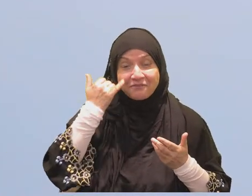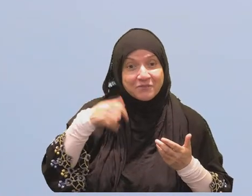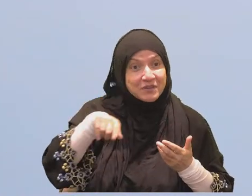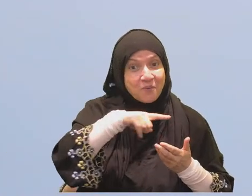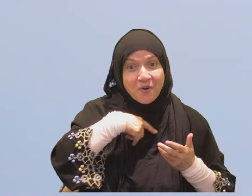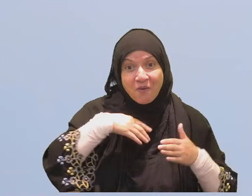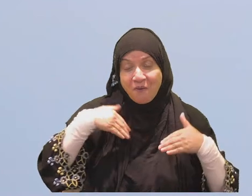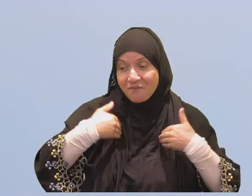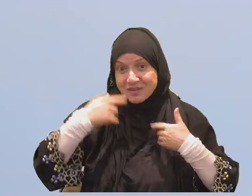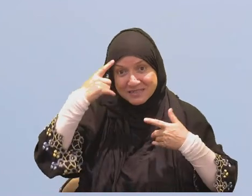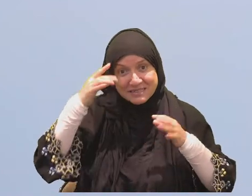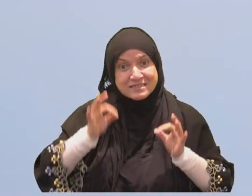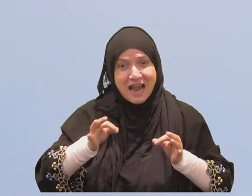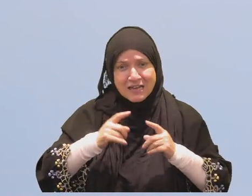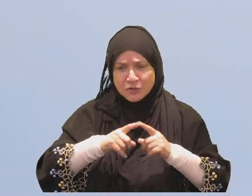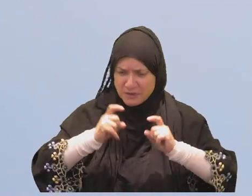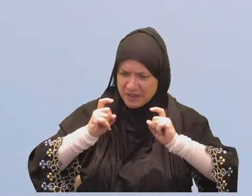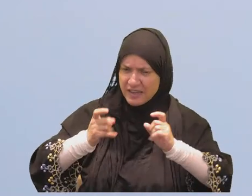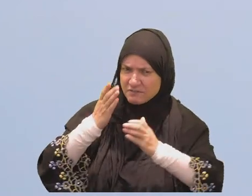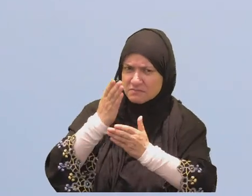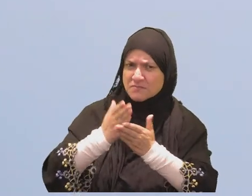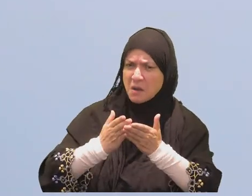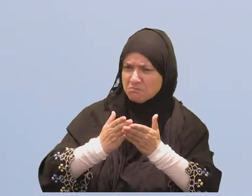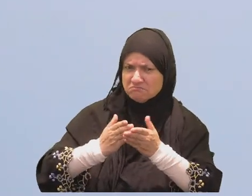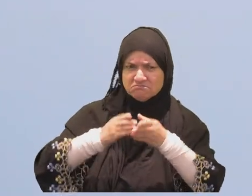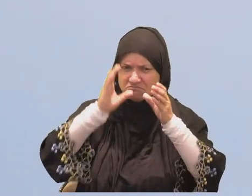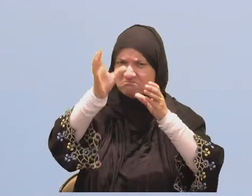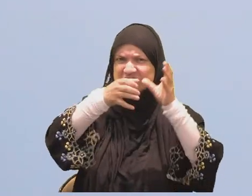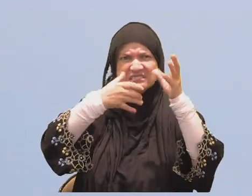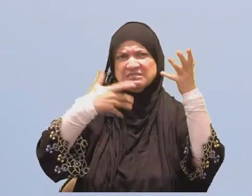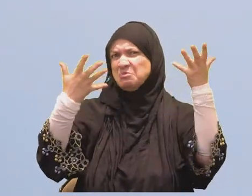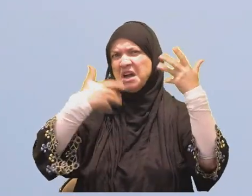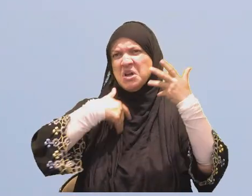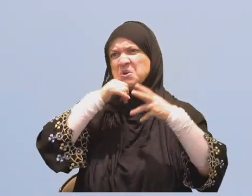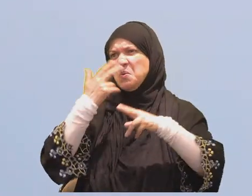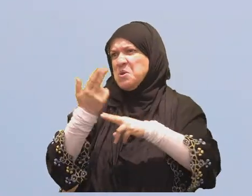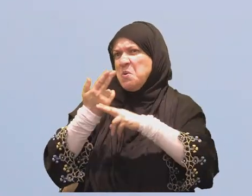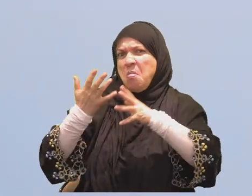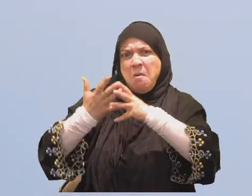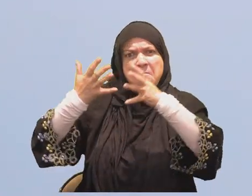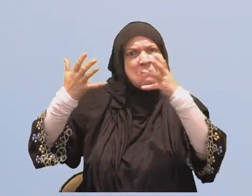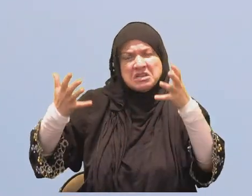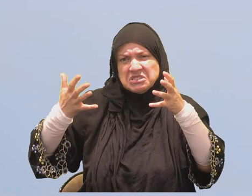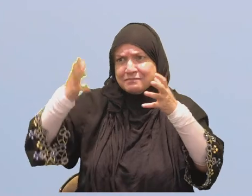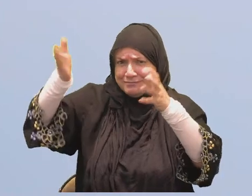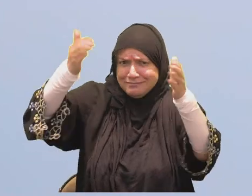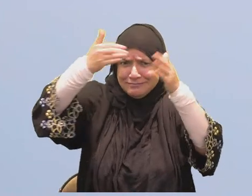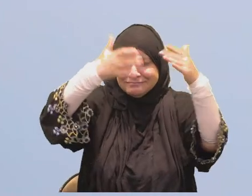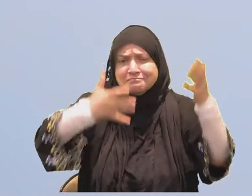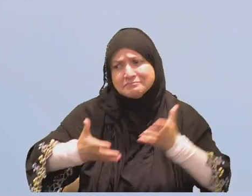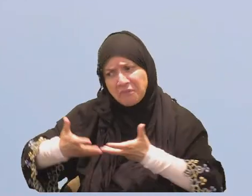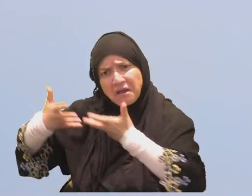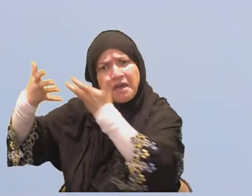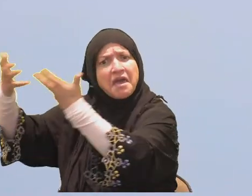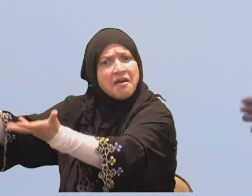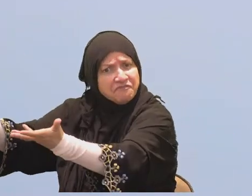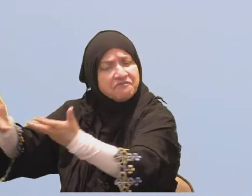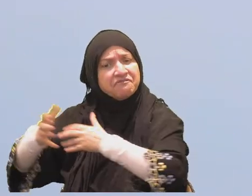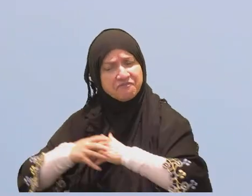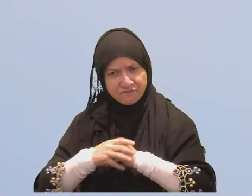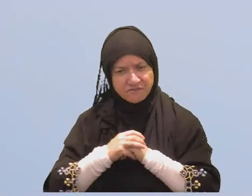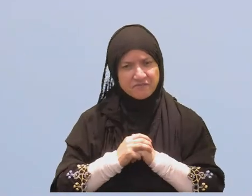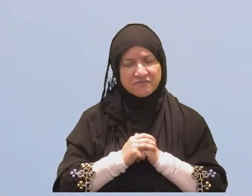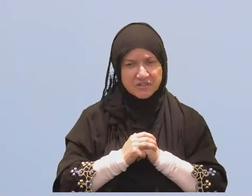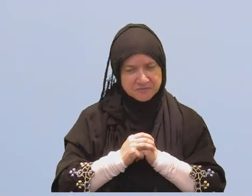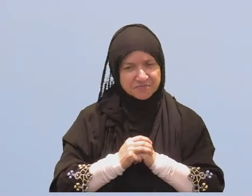Allah has been merciful to us and good to us. We have more food than we can eat. That's why we're running to the gym and looking